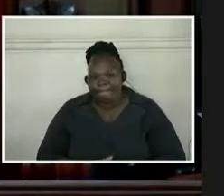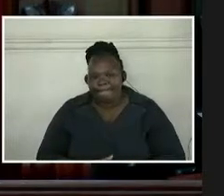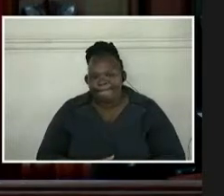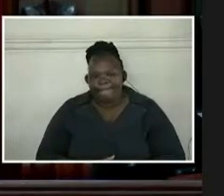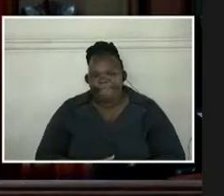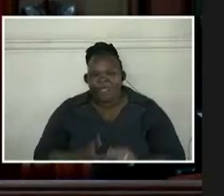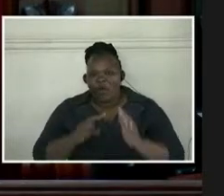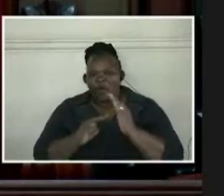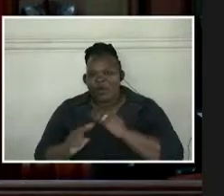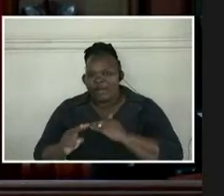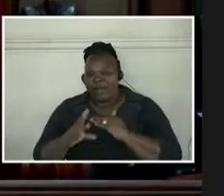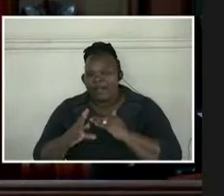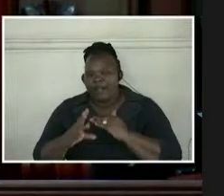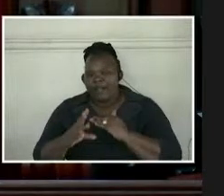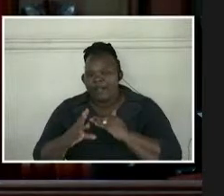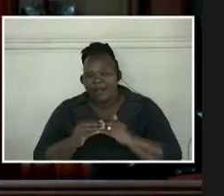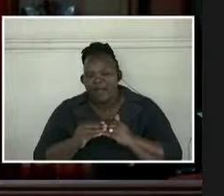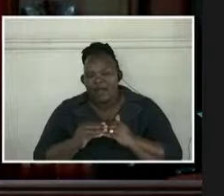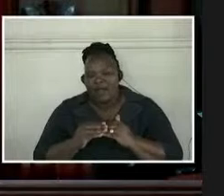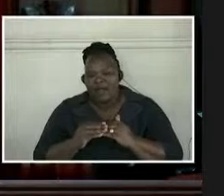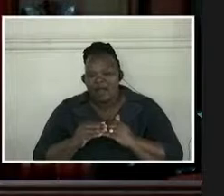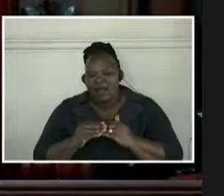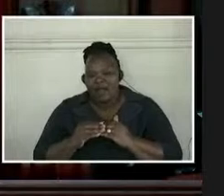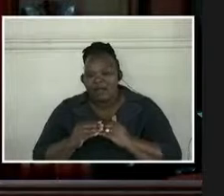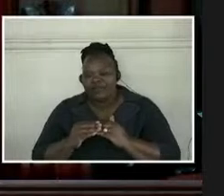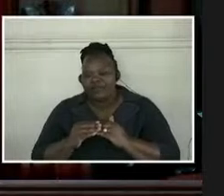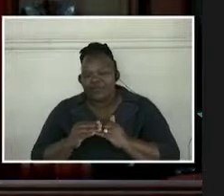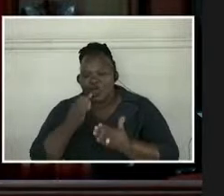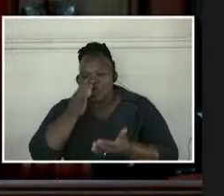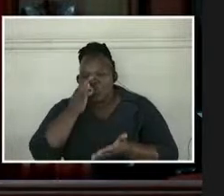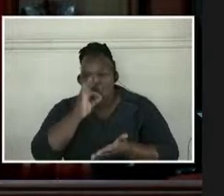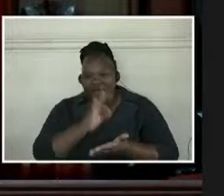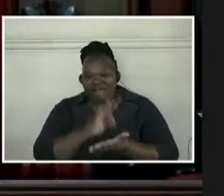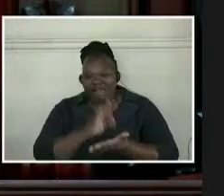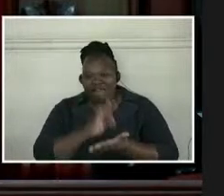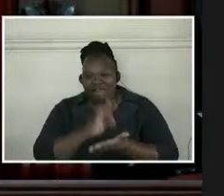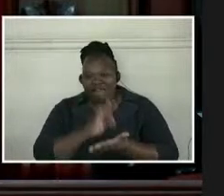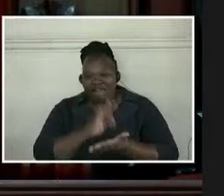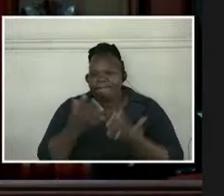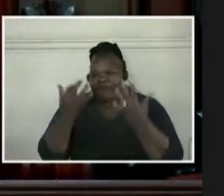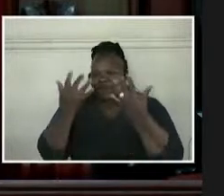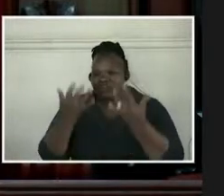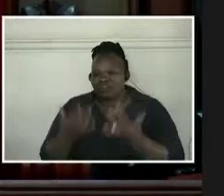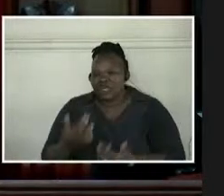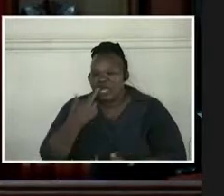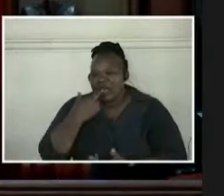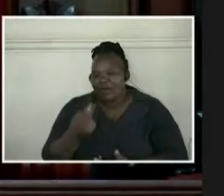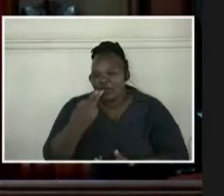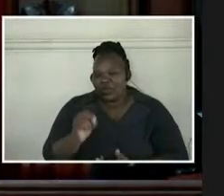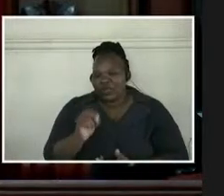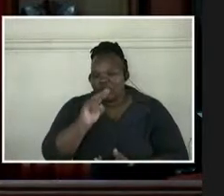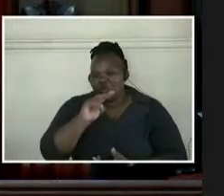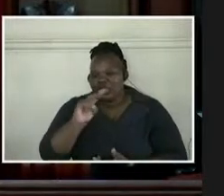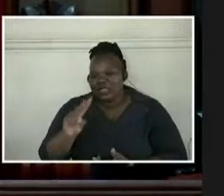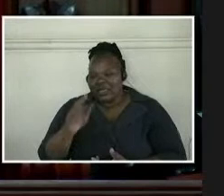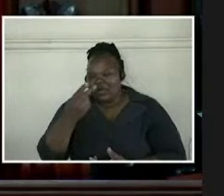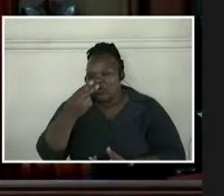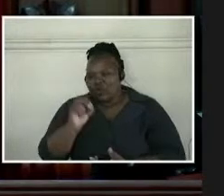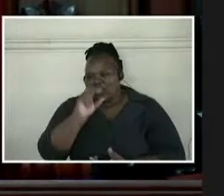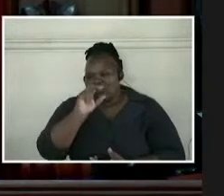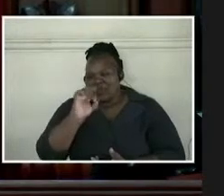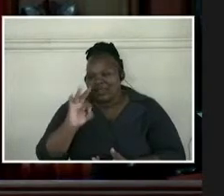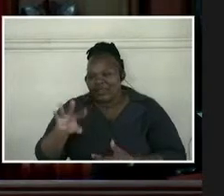honorable members i i further wish to confirm that the budget report 2022 2023 of the portfolio